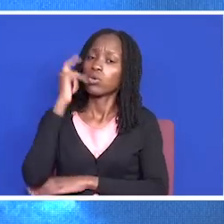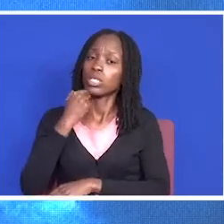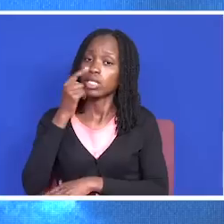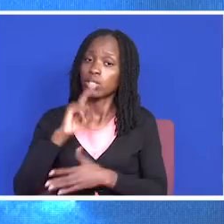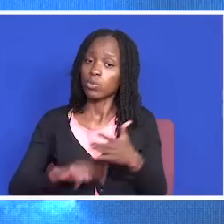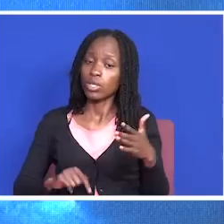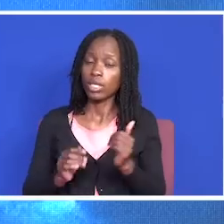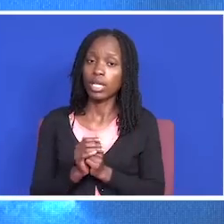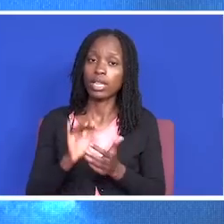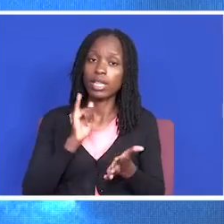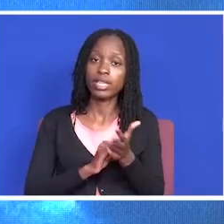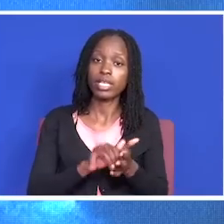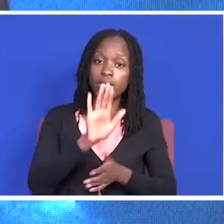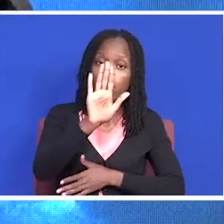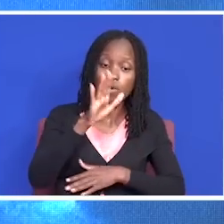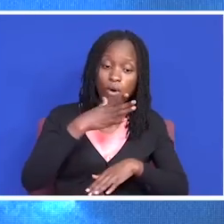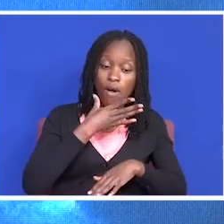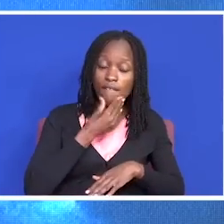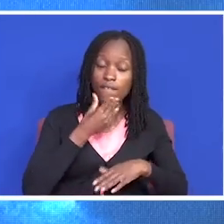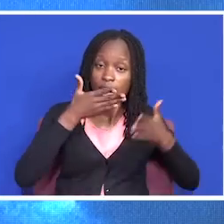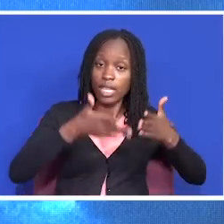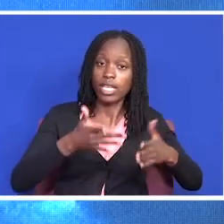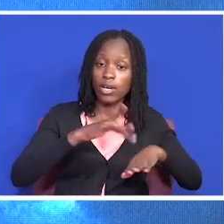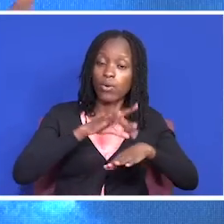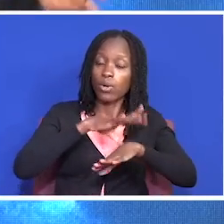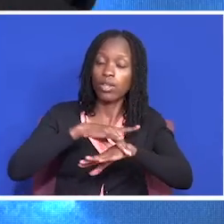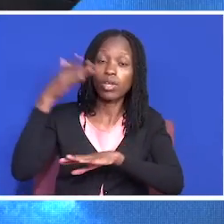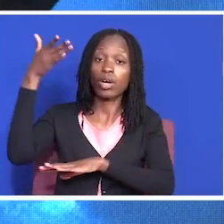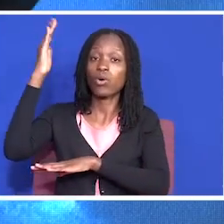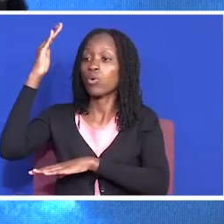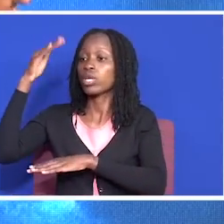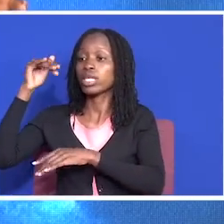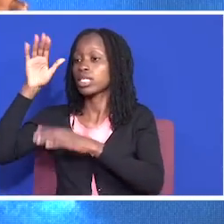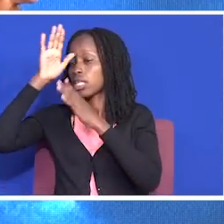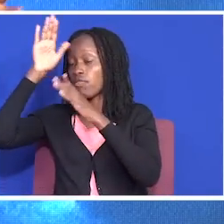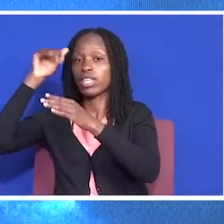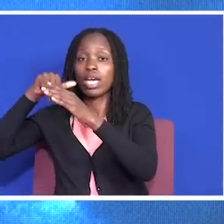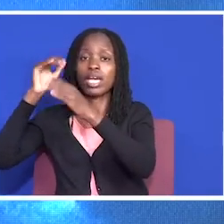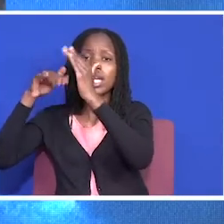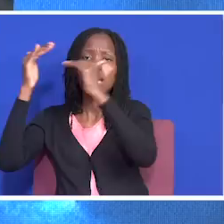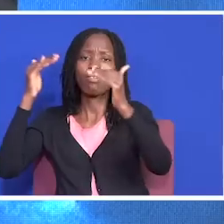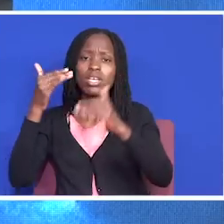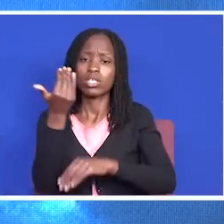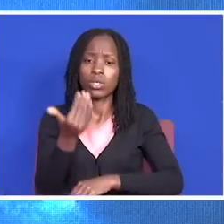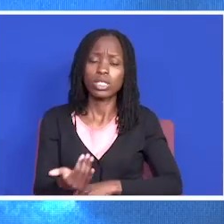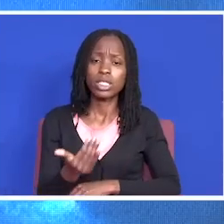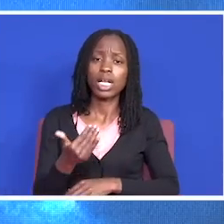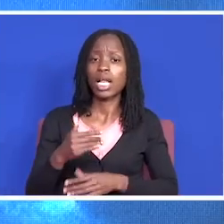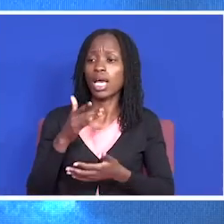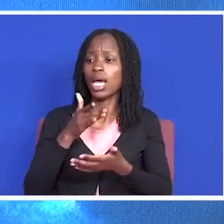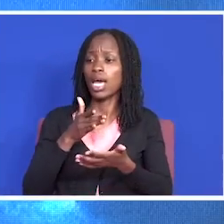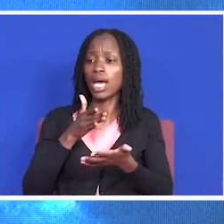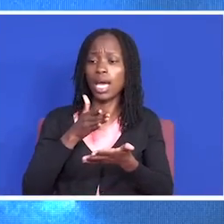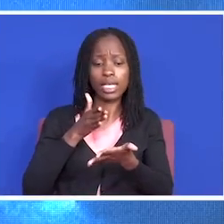saying? That you are the Father on earth, he is the Father in heaven. So a child has a right